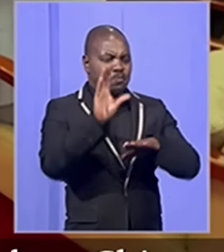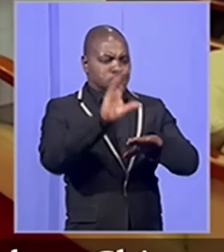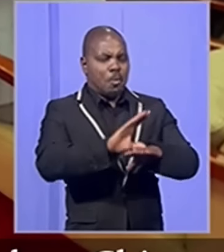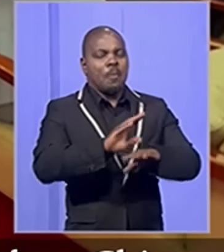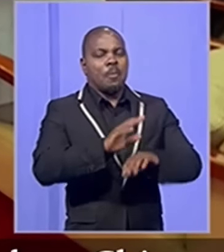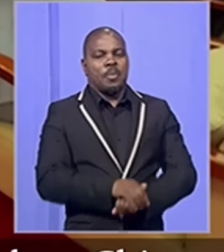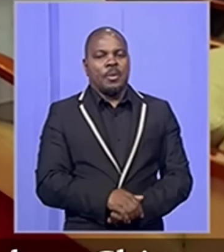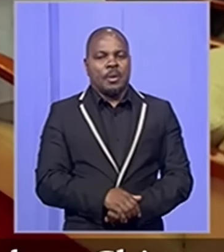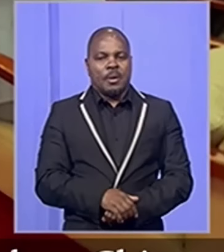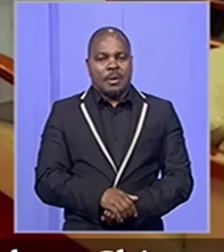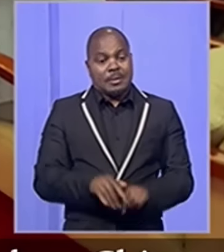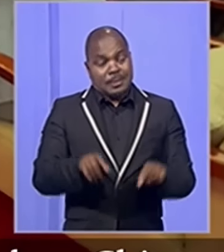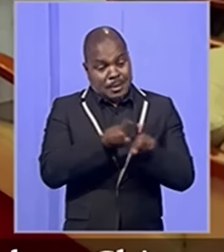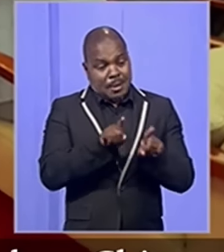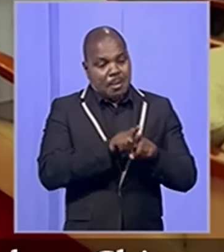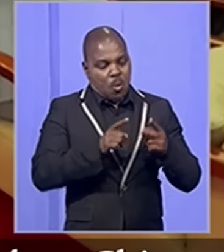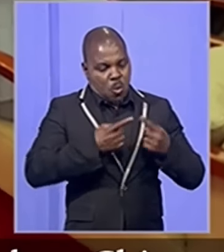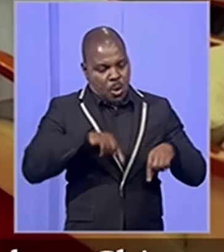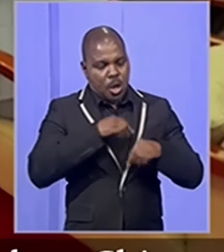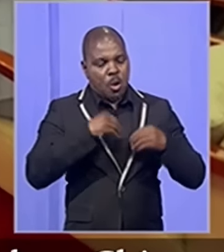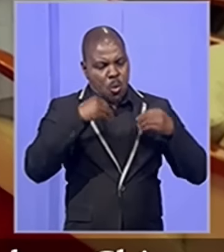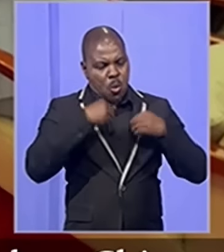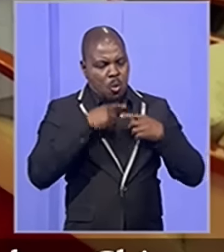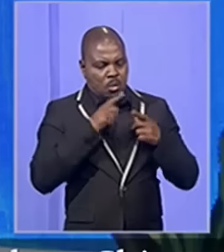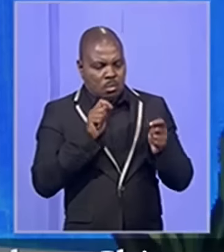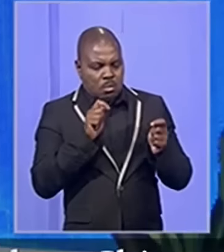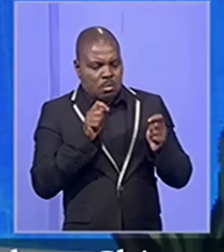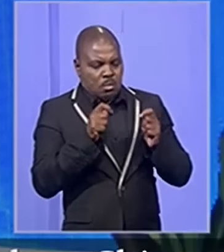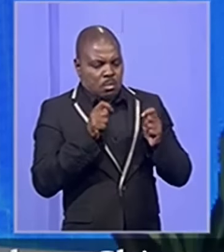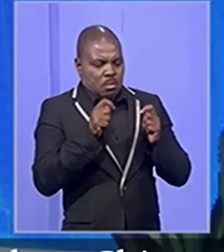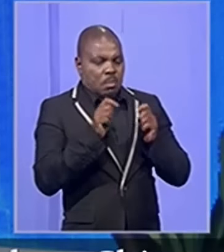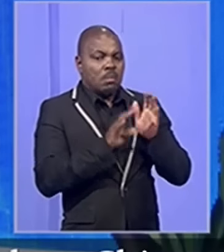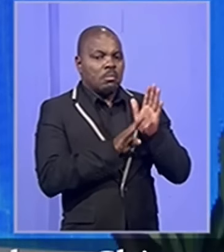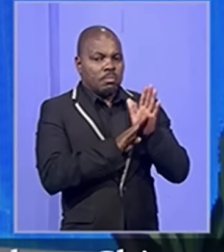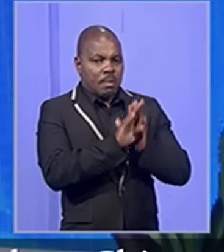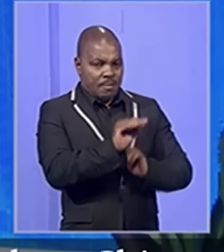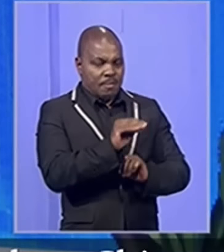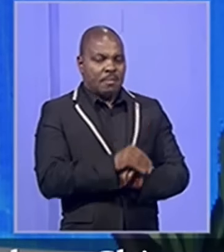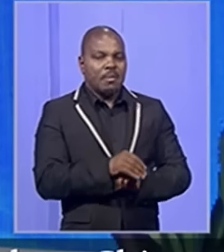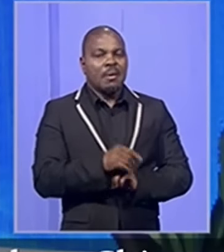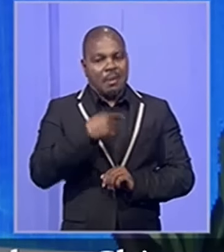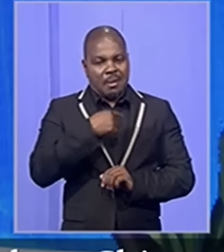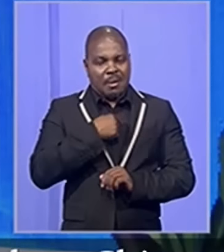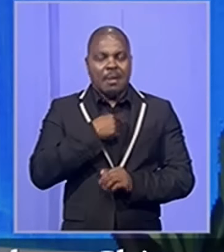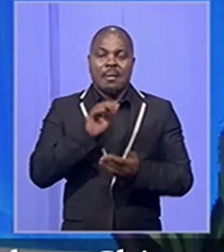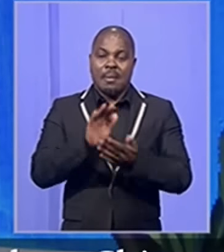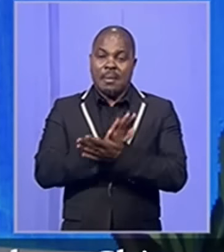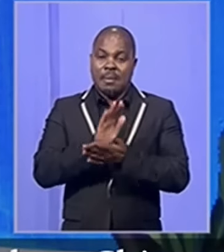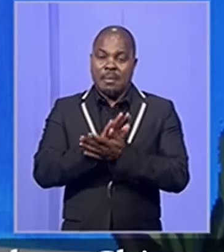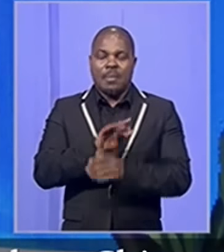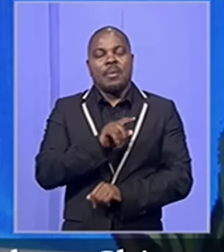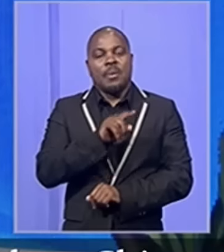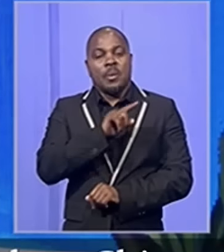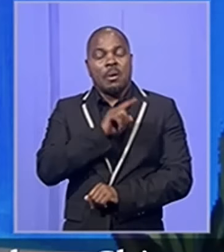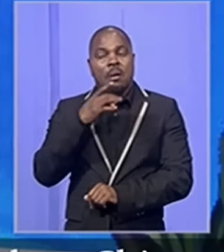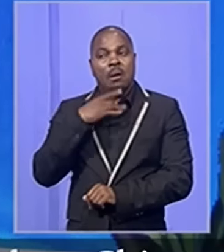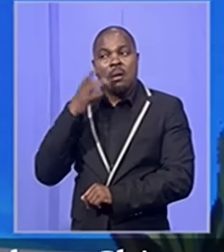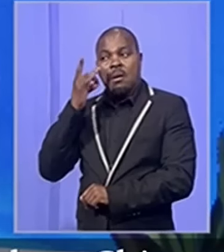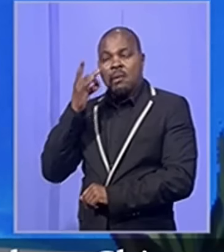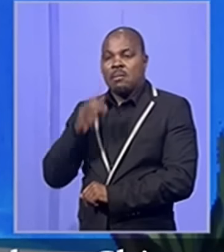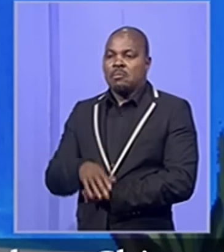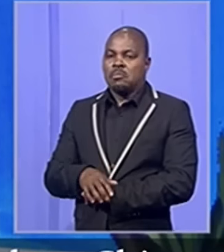We also embarked on our own reforms, and I'm really pleased to hear about how